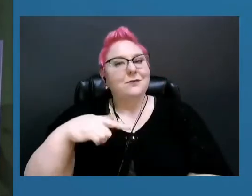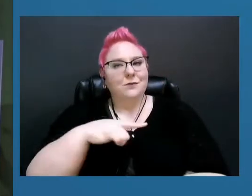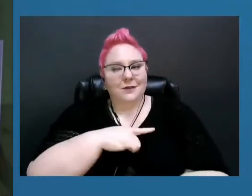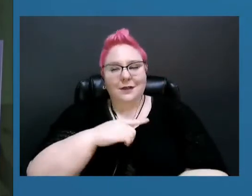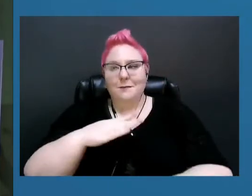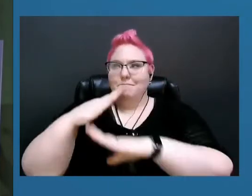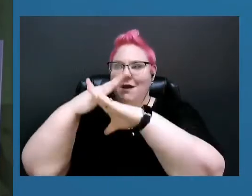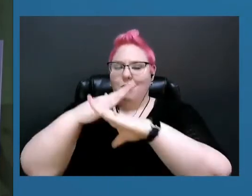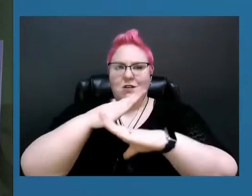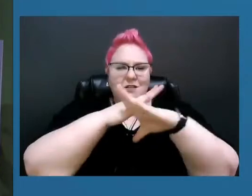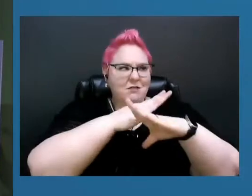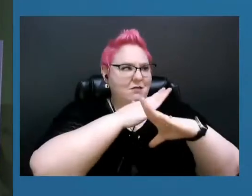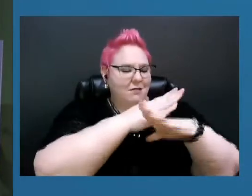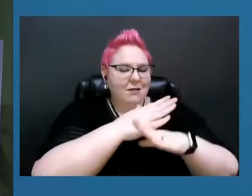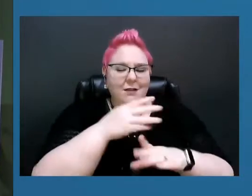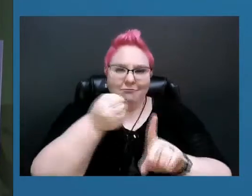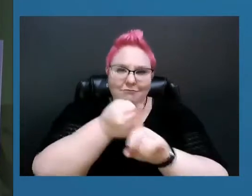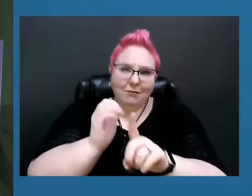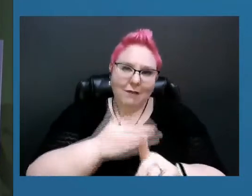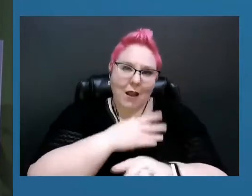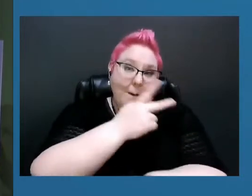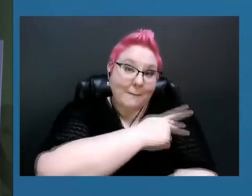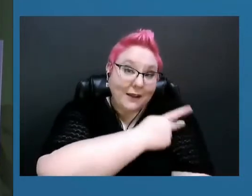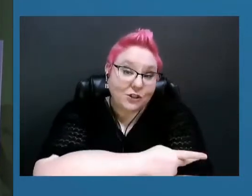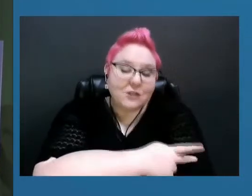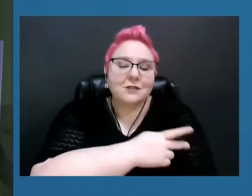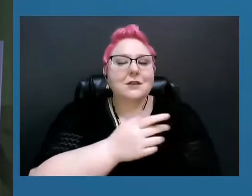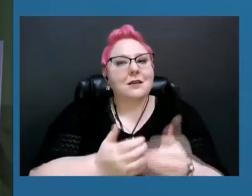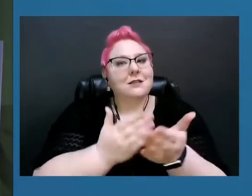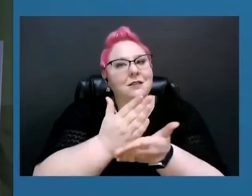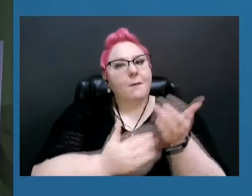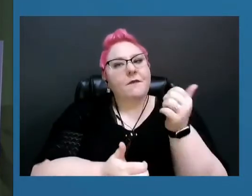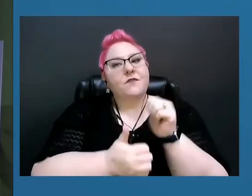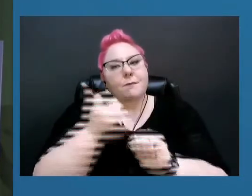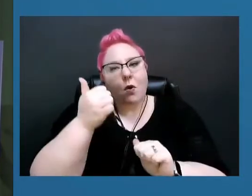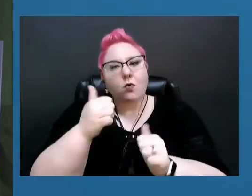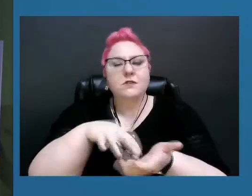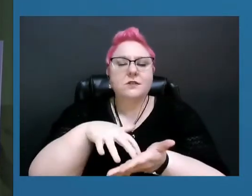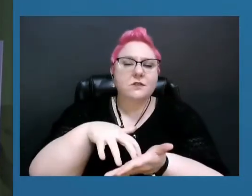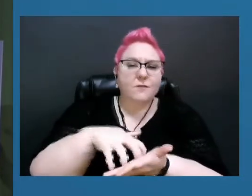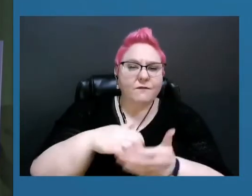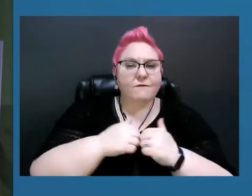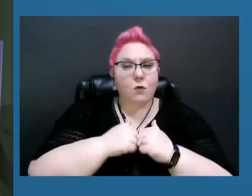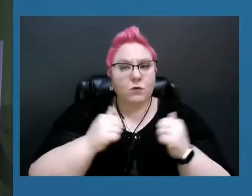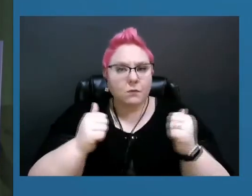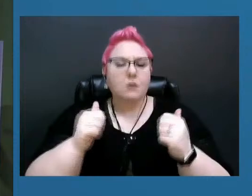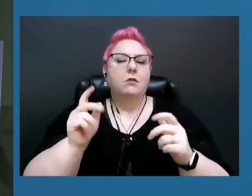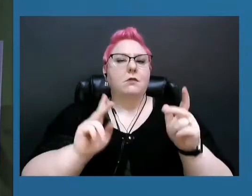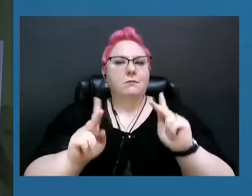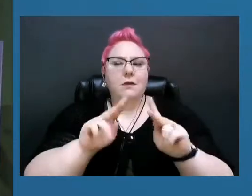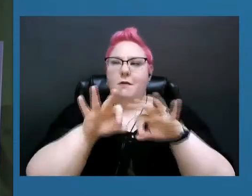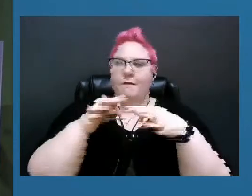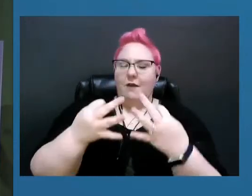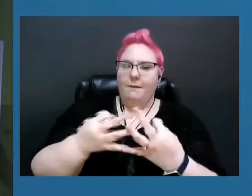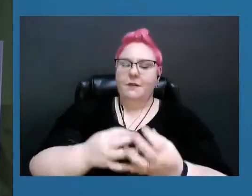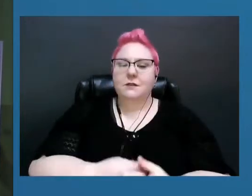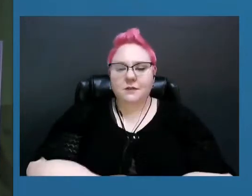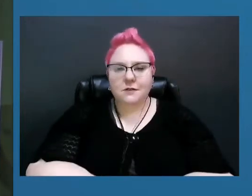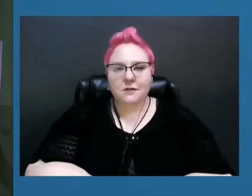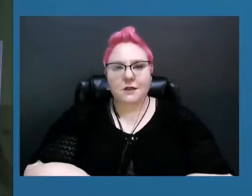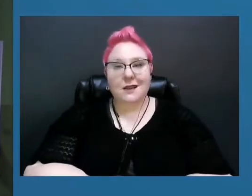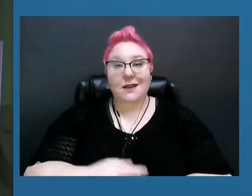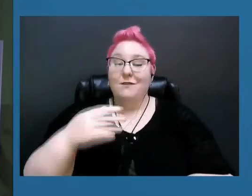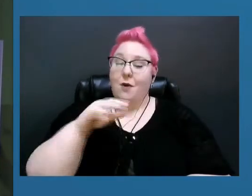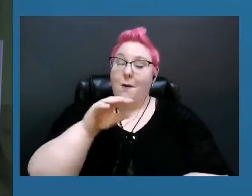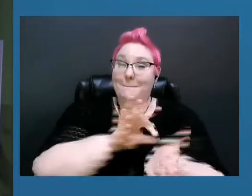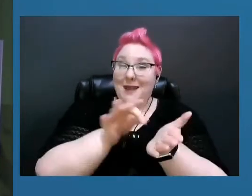our patients, including some of our region's most vulnerable individuals and families. Medicaid cuts, as currently proposed, will